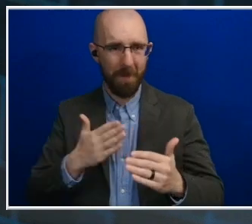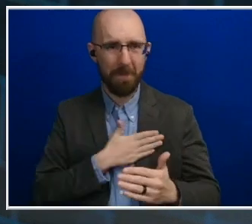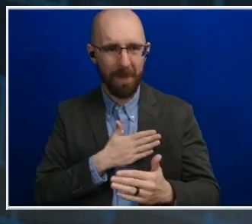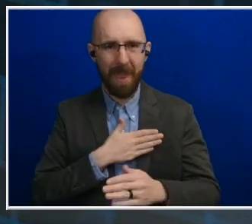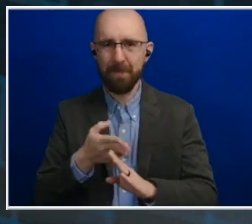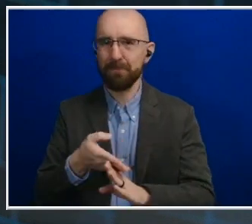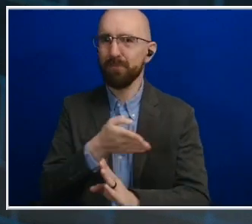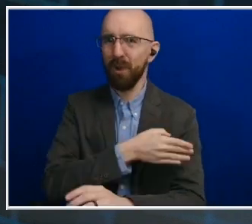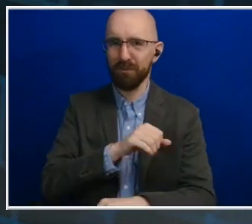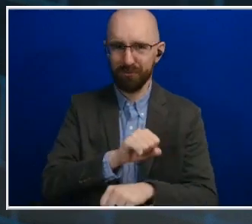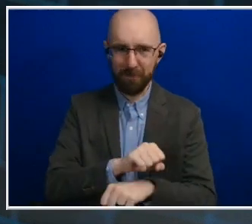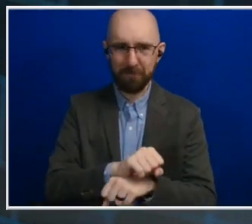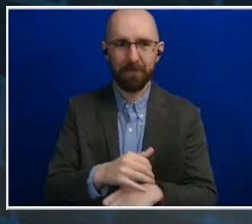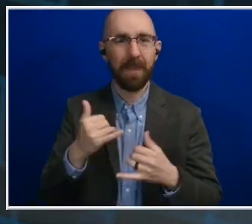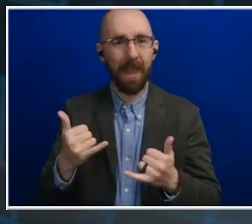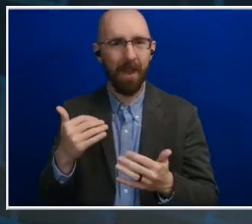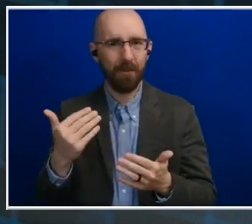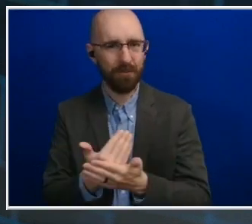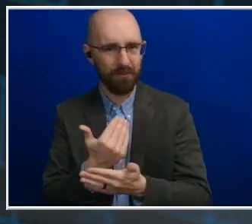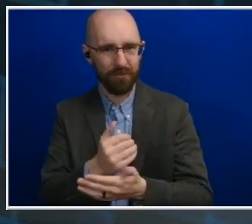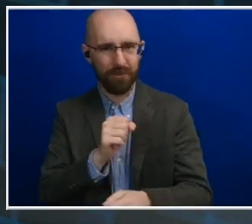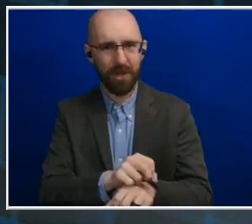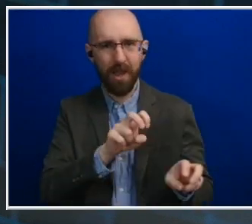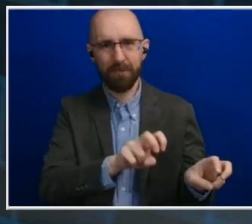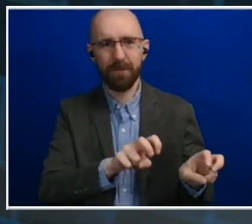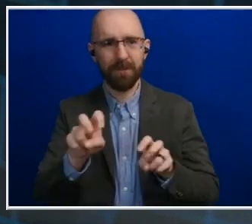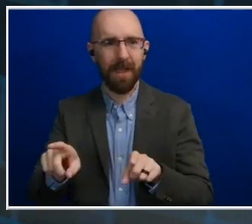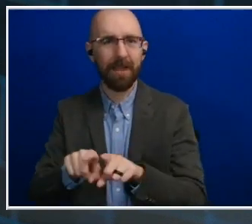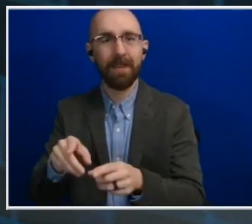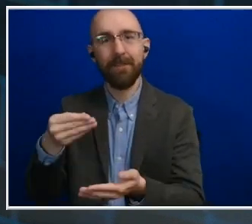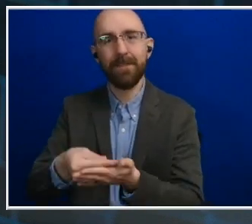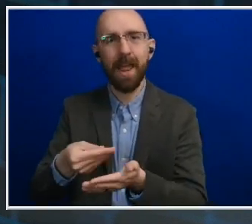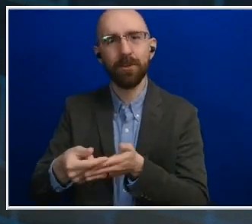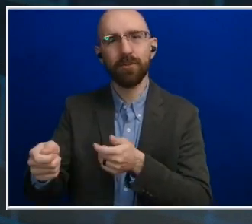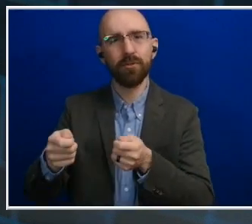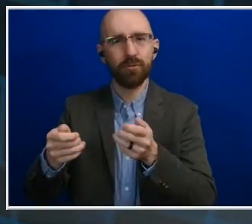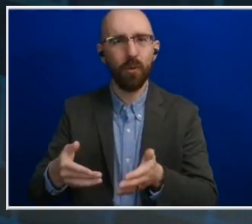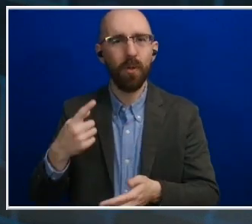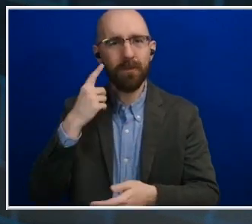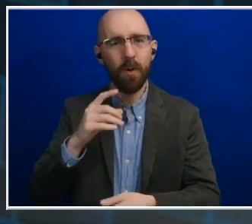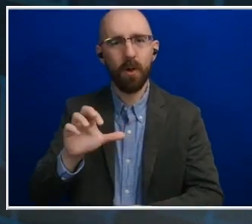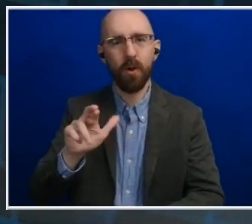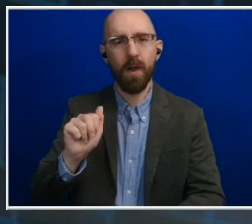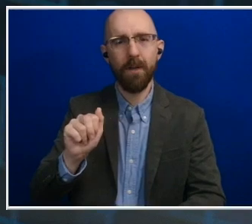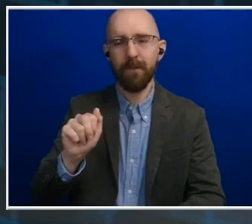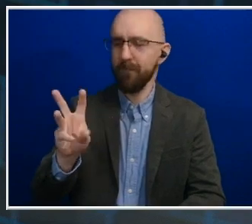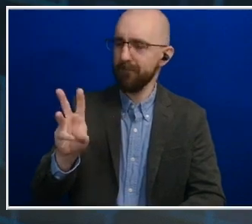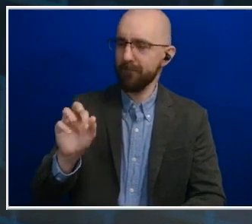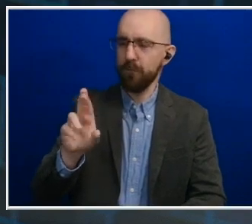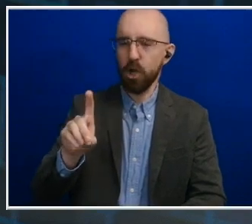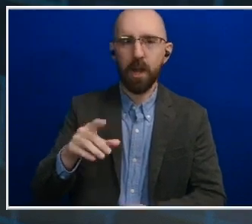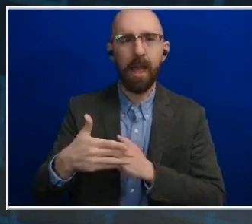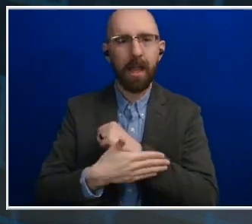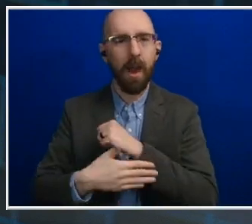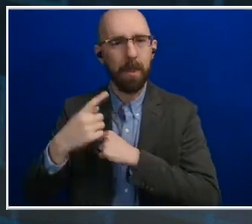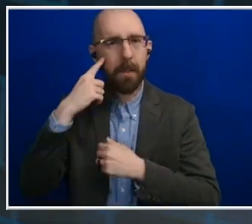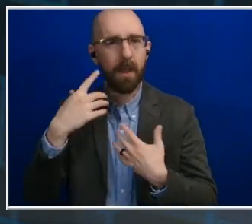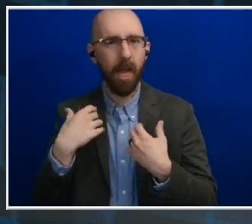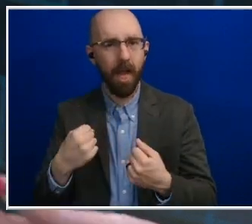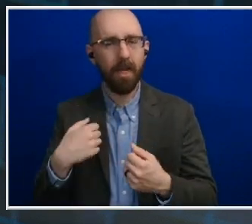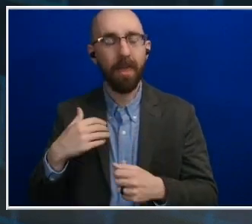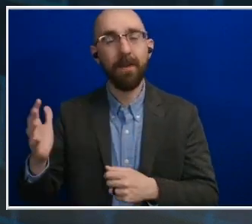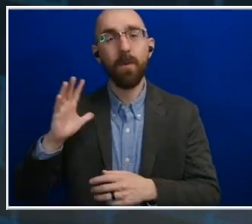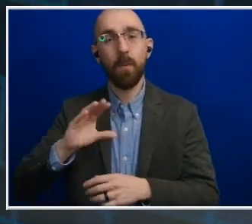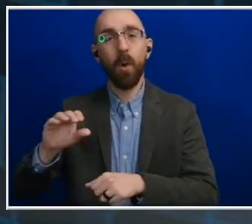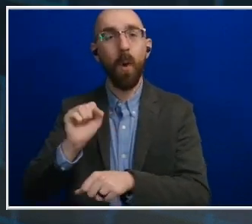at a new job as the financial controller for Crawford County Mental Health. I got recruited by a former coworker who saw me